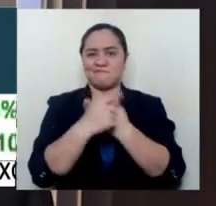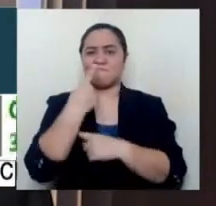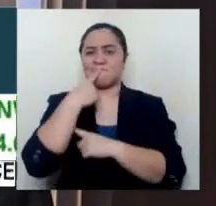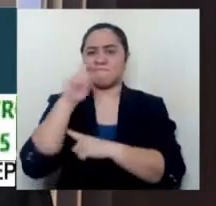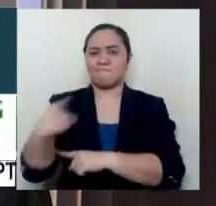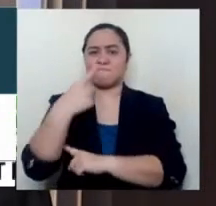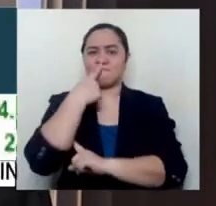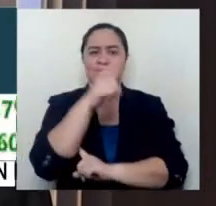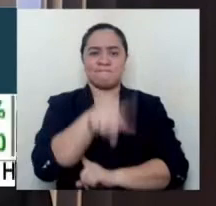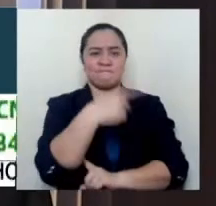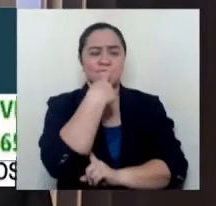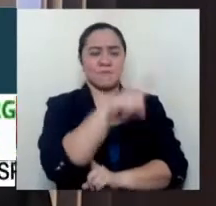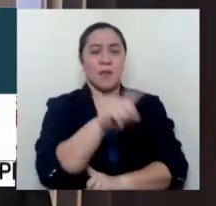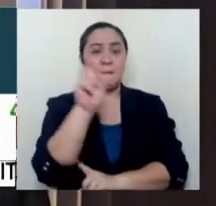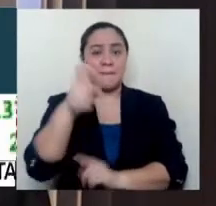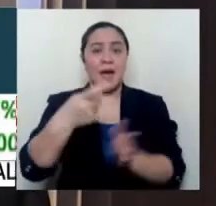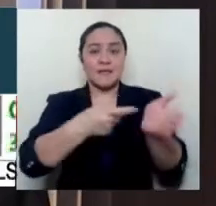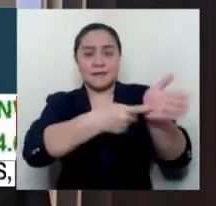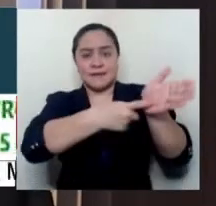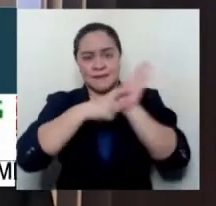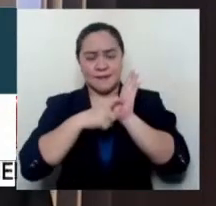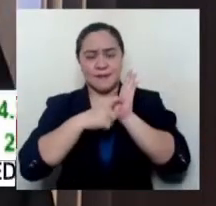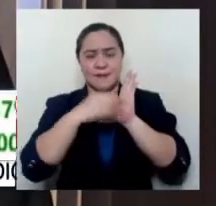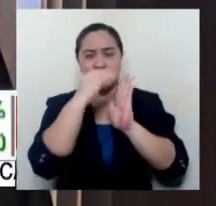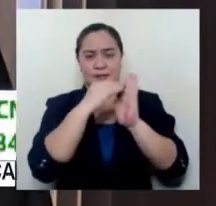this requirement will be upheld. It's coming.